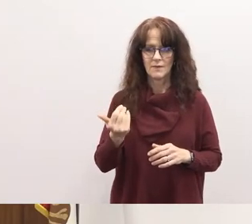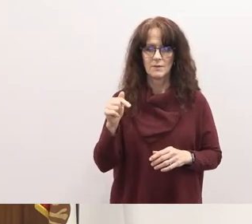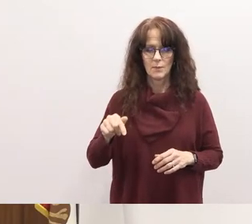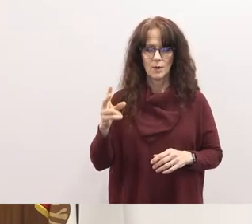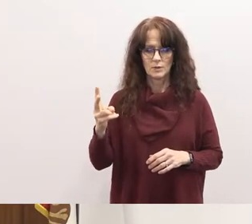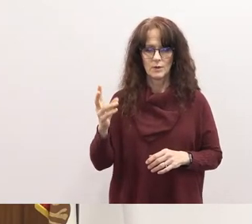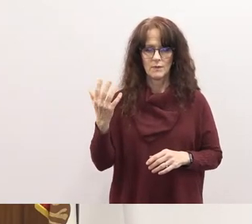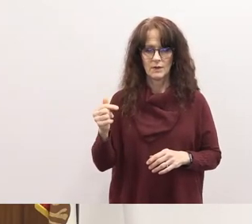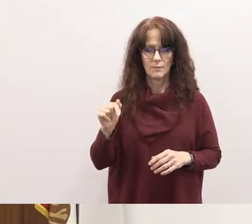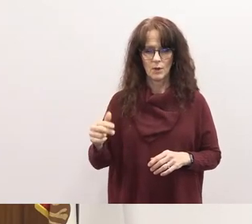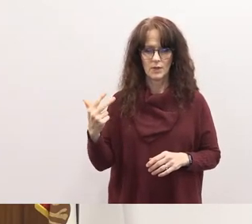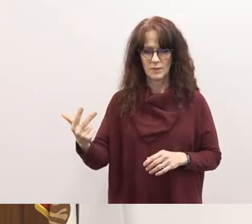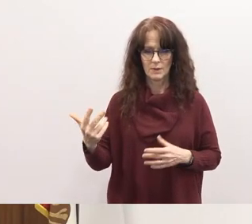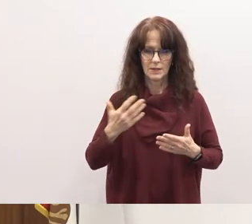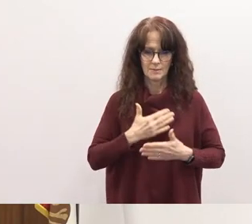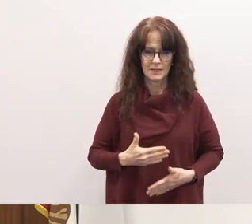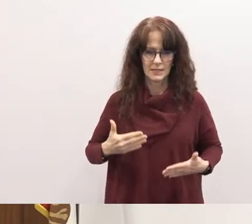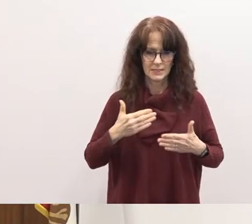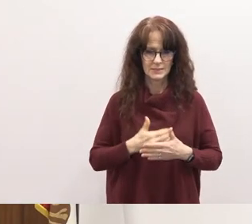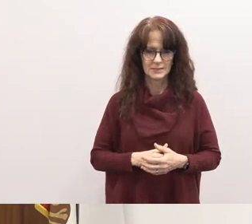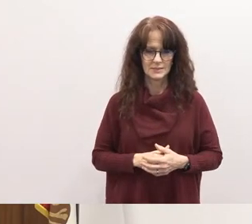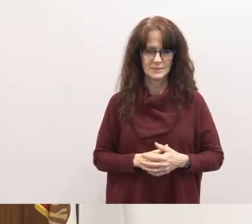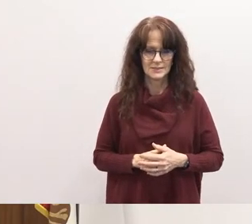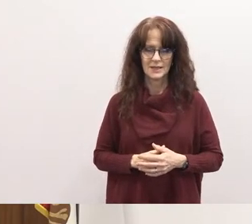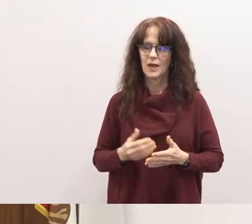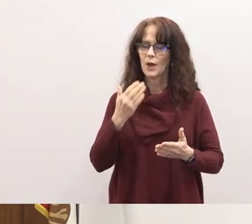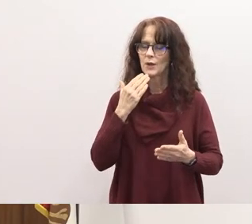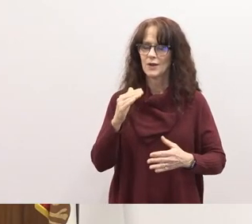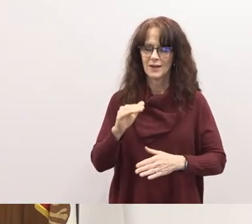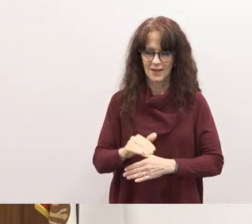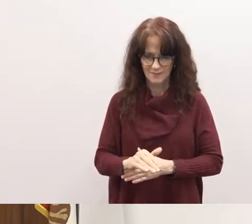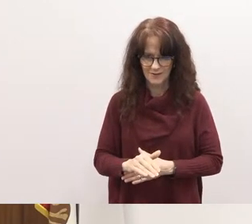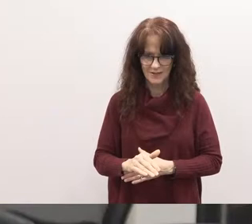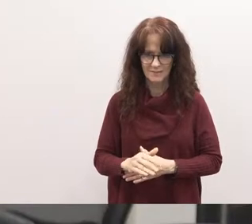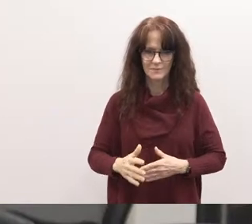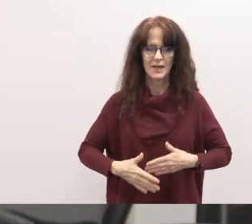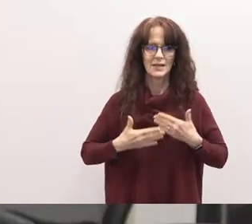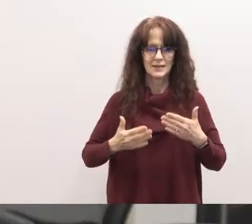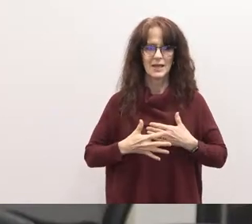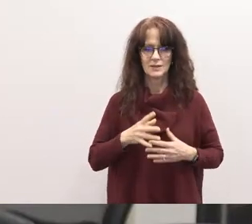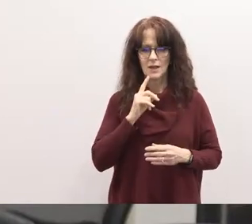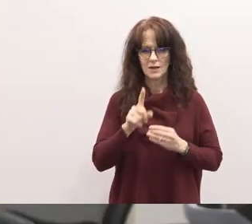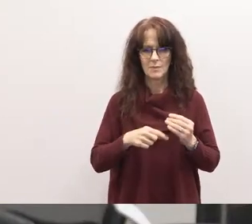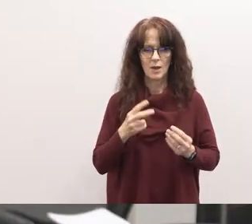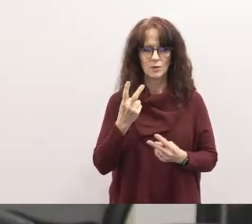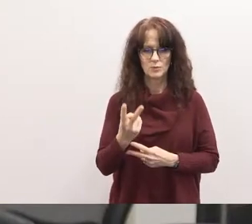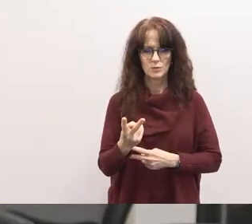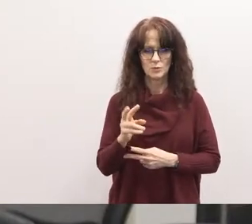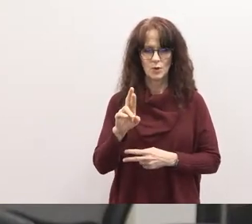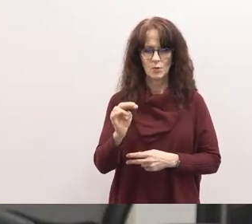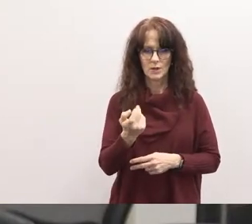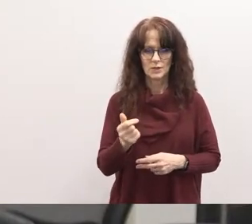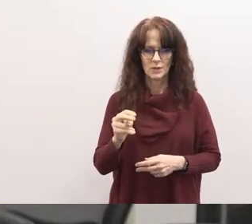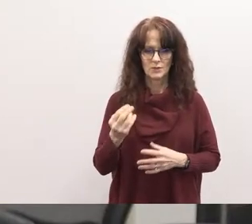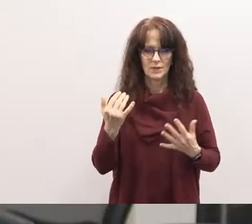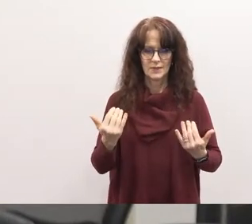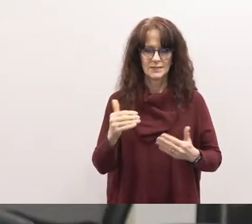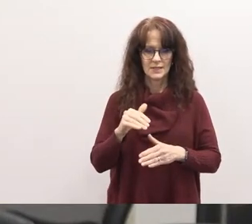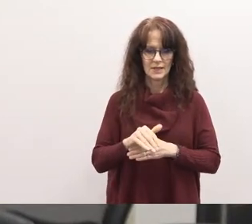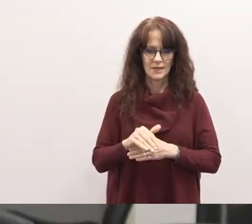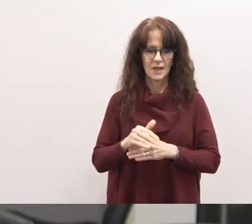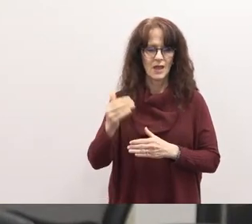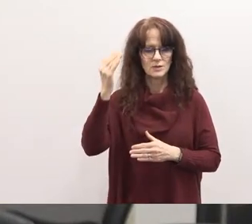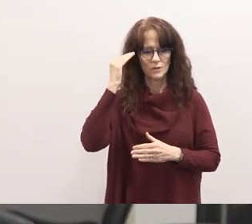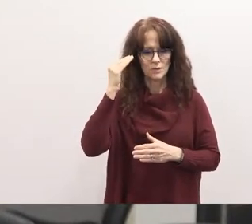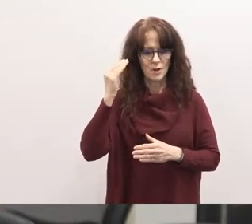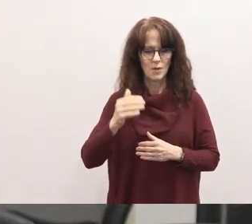15.2 and 15.3? We're on the same page. Good evening. So I'll gladly speak to both resolutions that are before us this evening. As you're well aware,